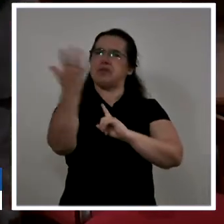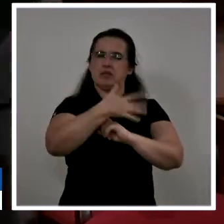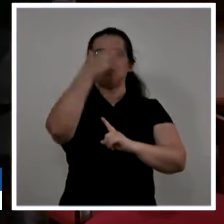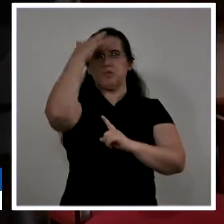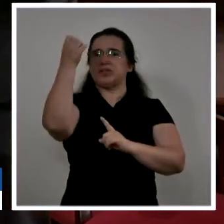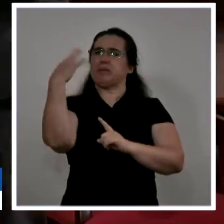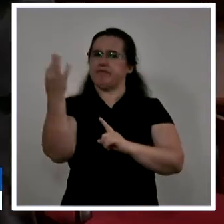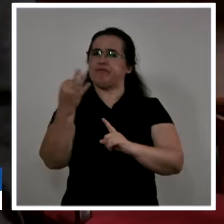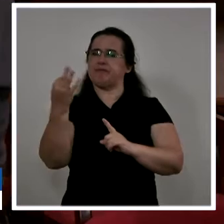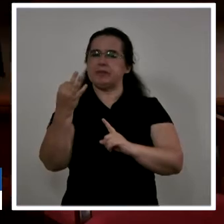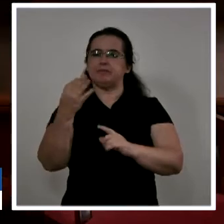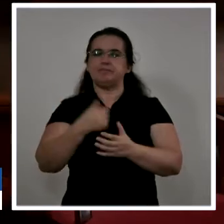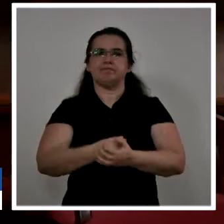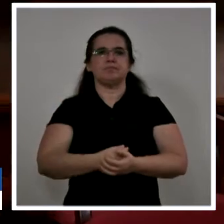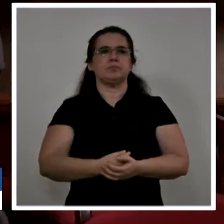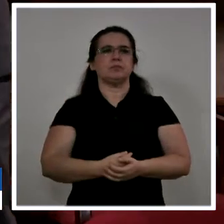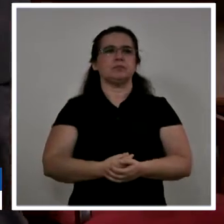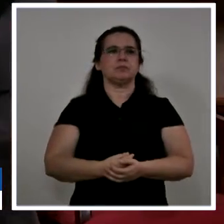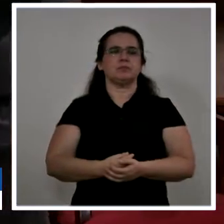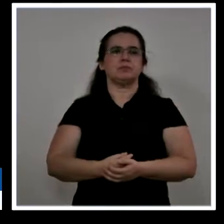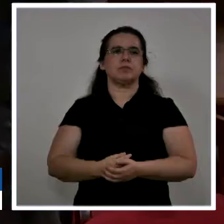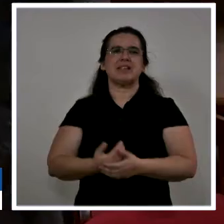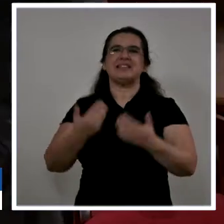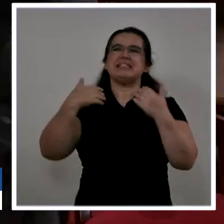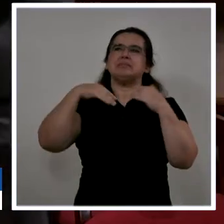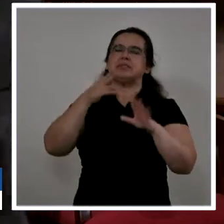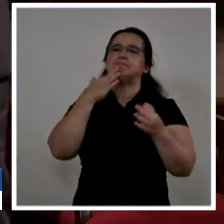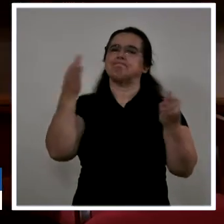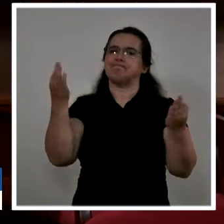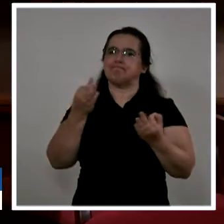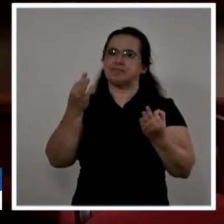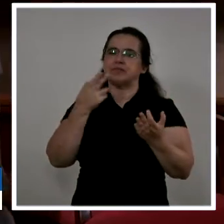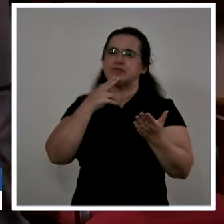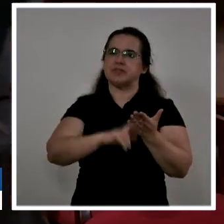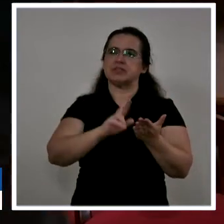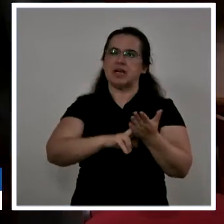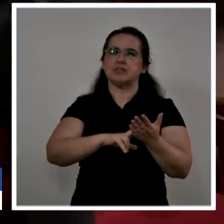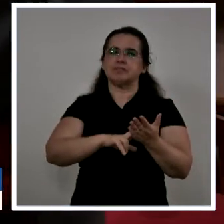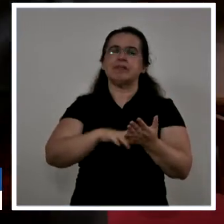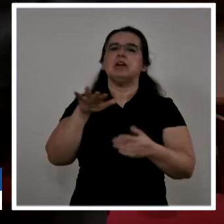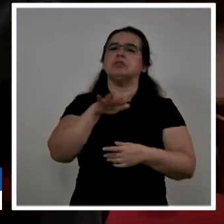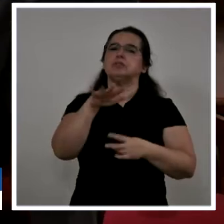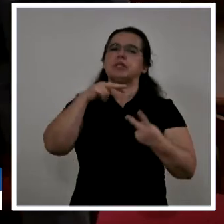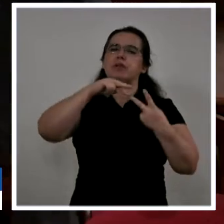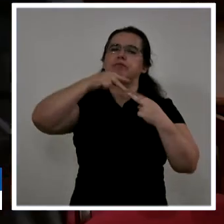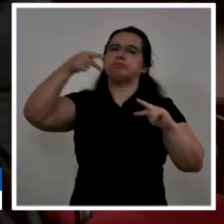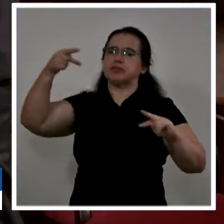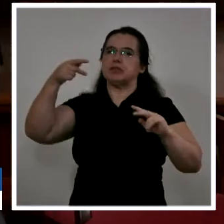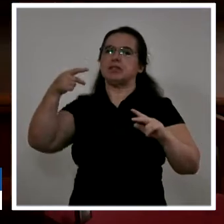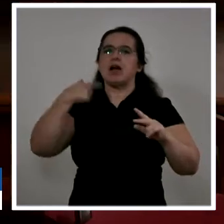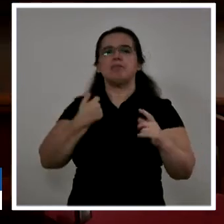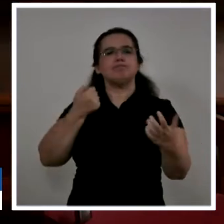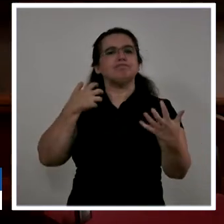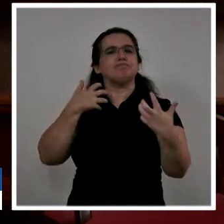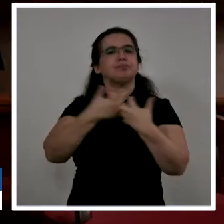entendemos. But more than that, there's a genetic influence on behavior. Mas na verdade existe também um fator genético que impacta o comportamento. Now